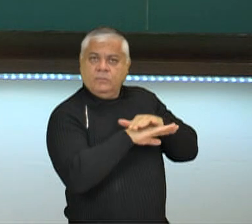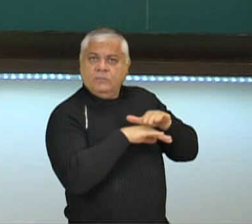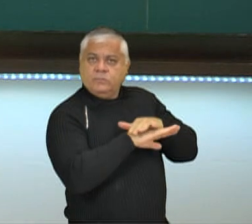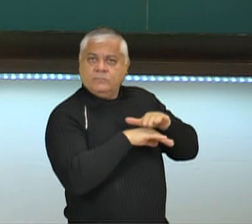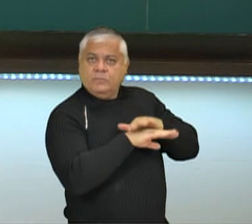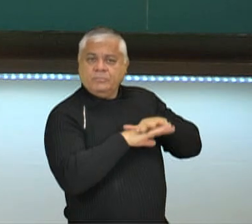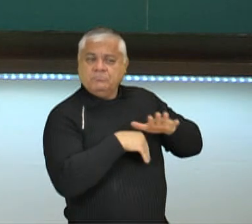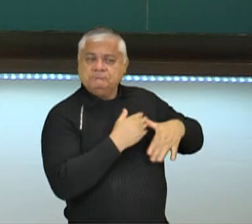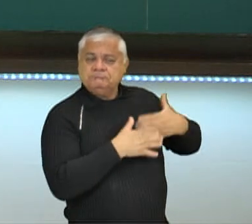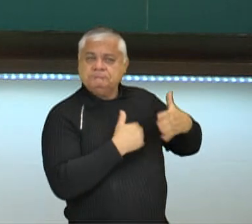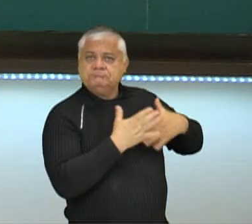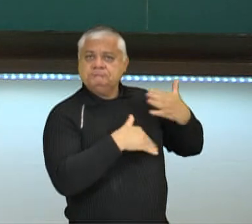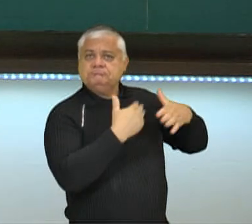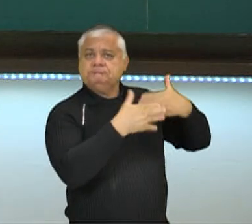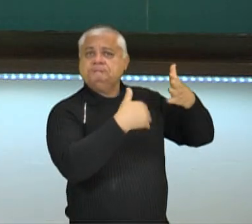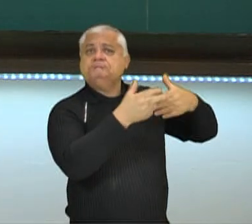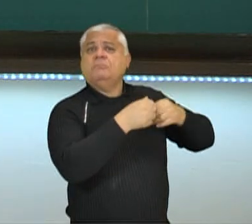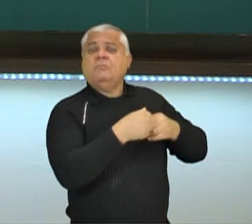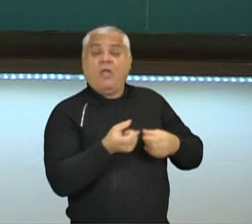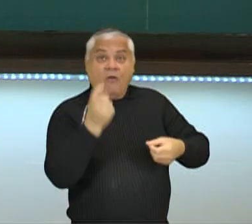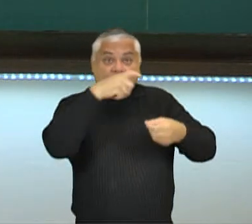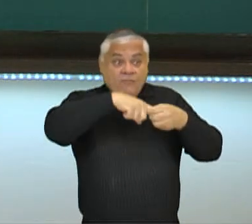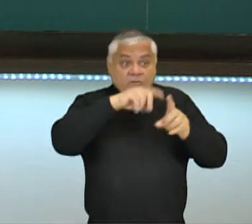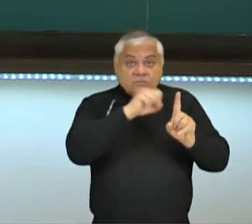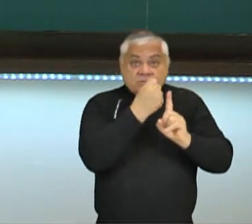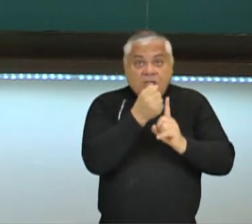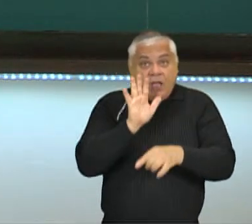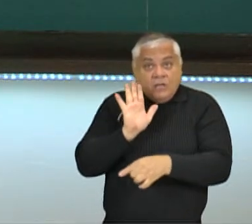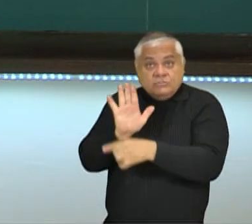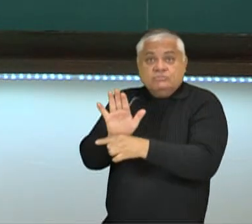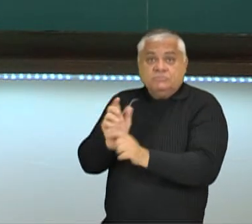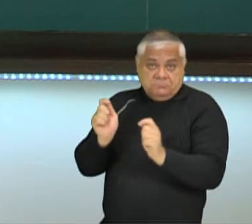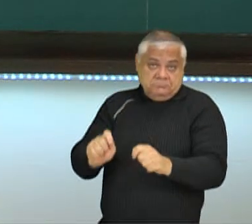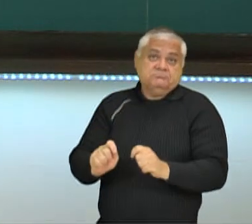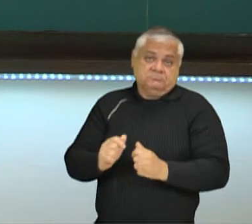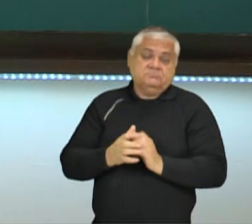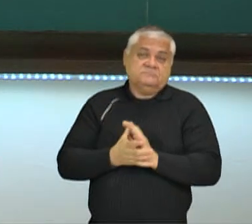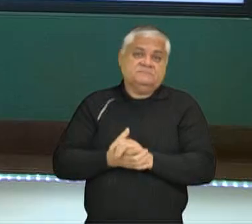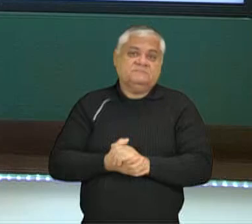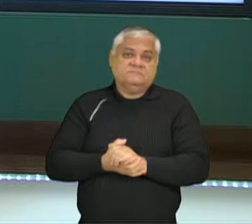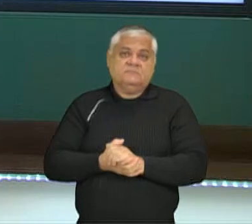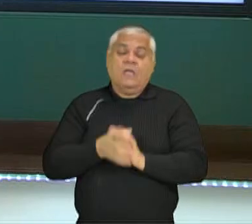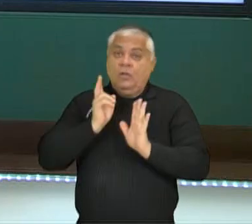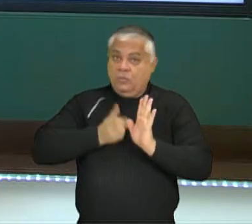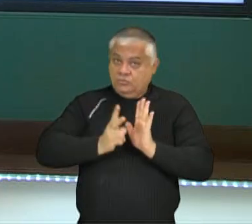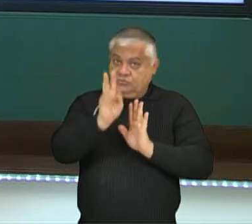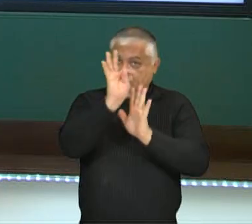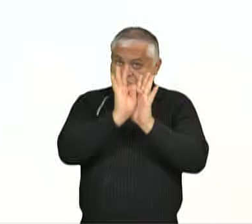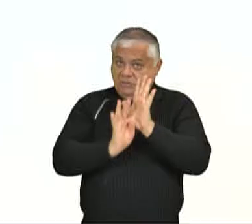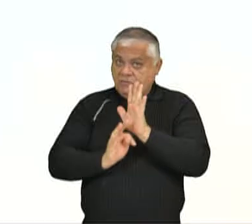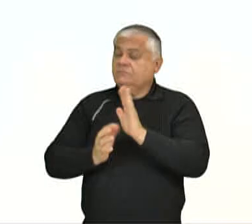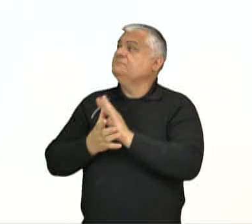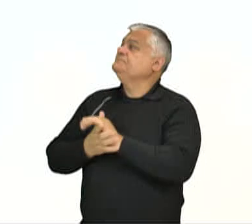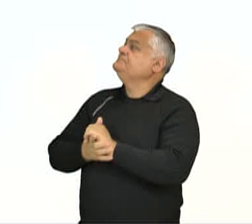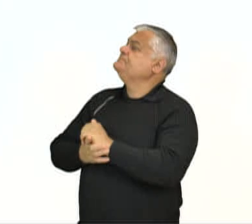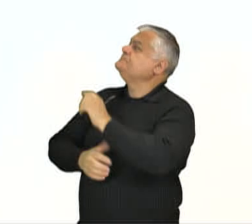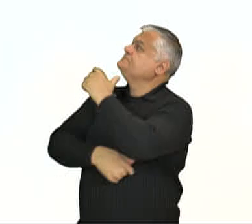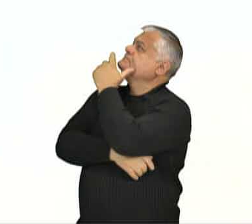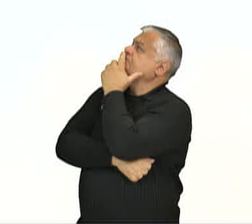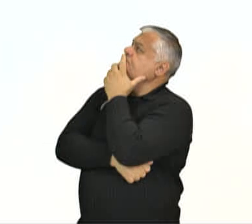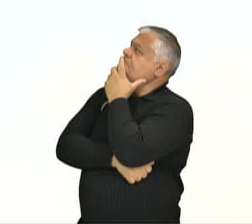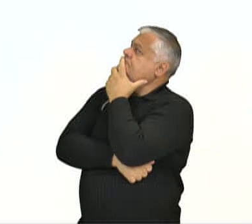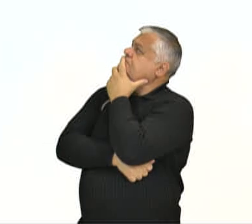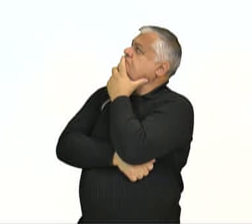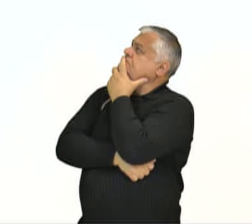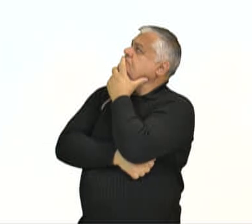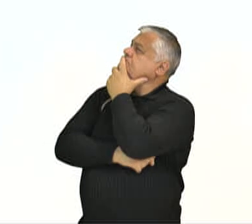por um tempo, não sei, né? Deve ajudar de alguma maneira, eu acredito. Daí aqui continua o texto, olha. Only one